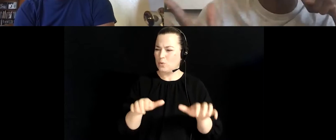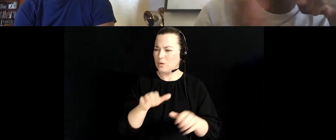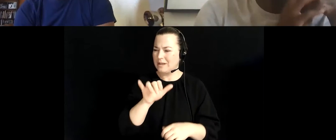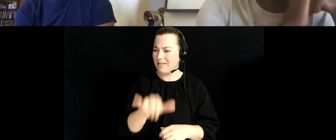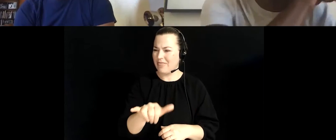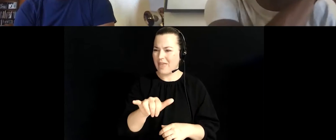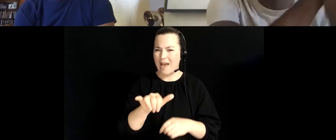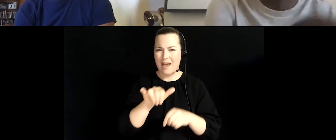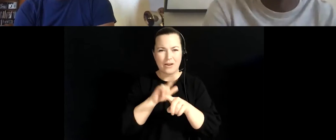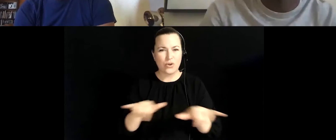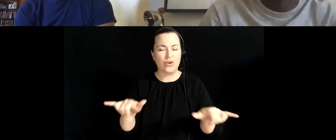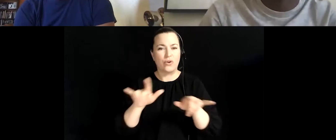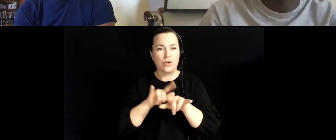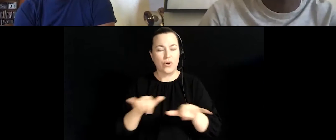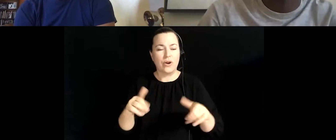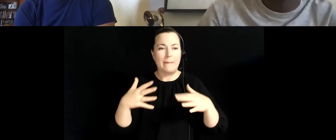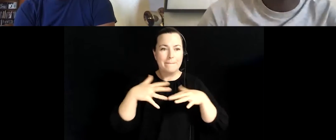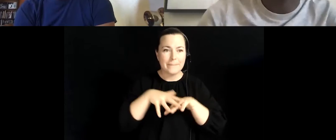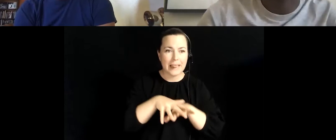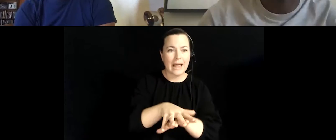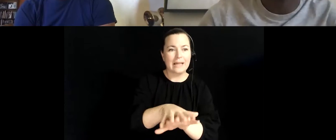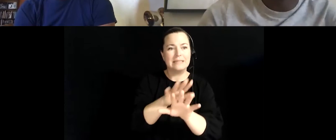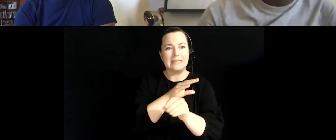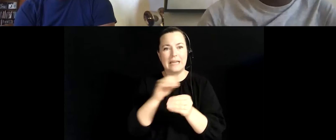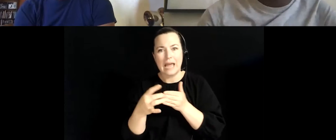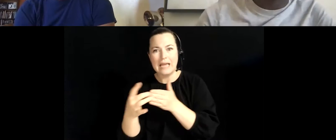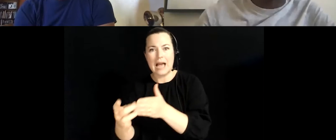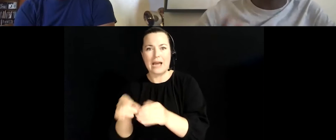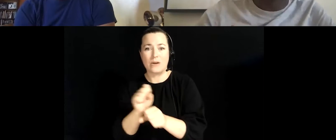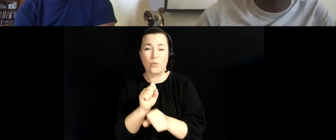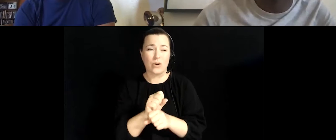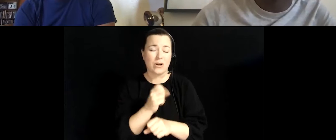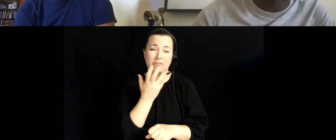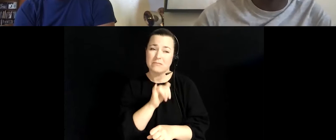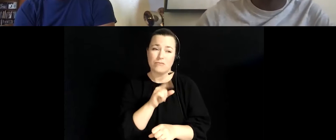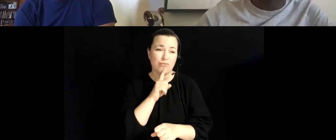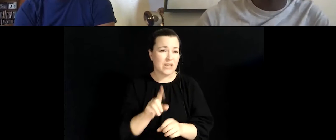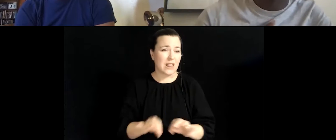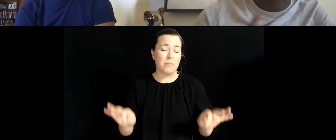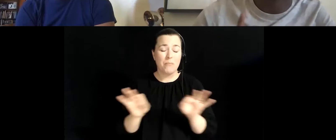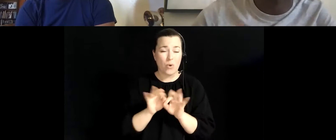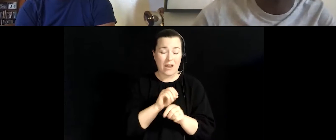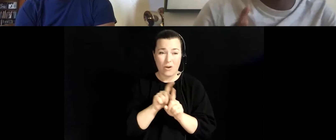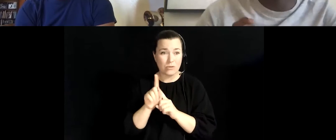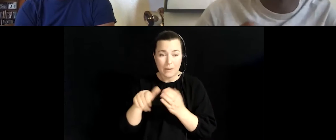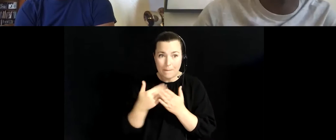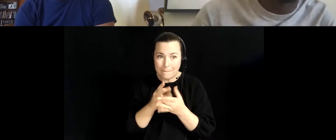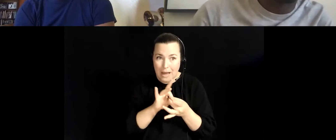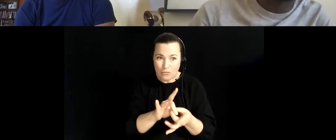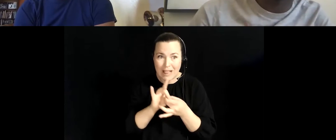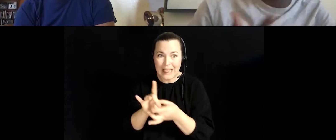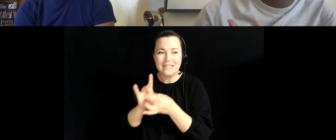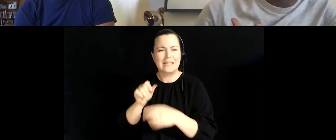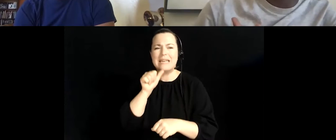concurrent blending and guiding work. And it's very important. It's very important. And it's relational, right? It's like, it's not through sessions,